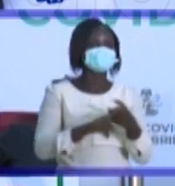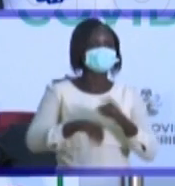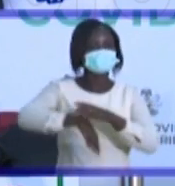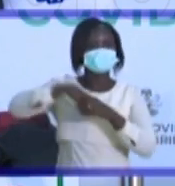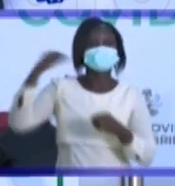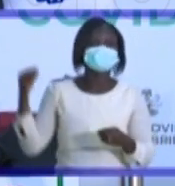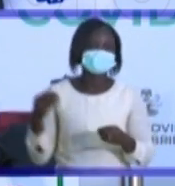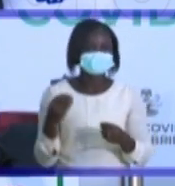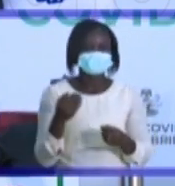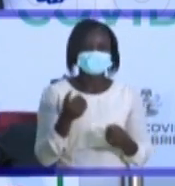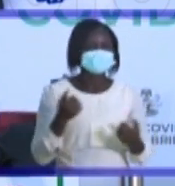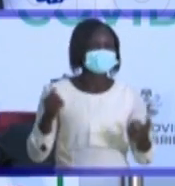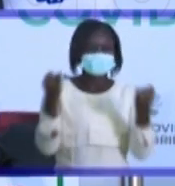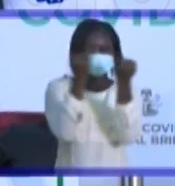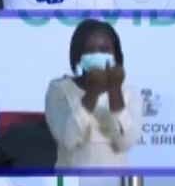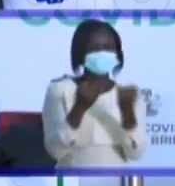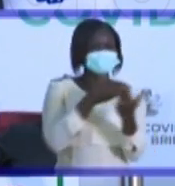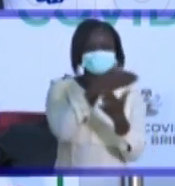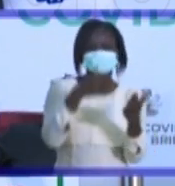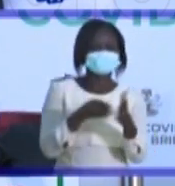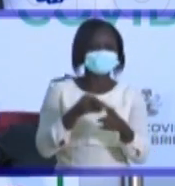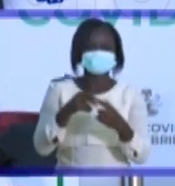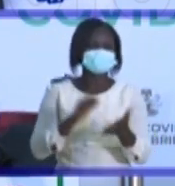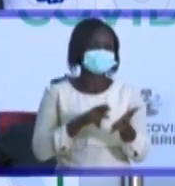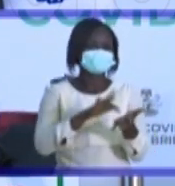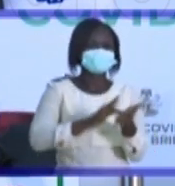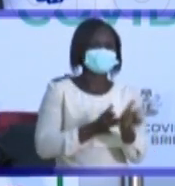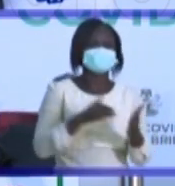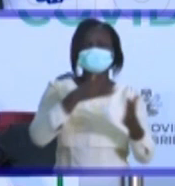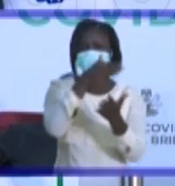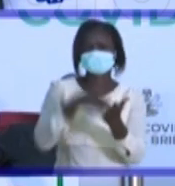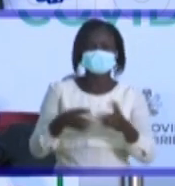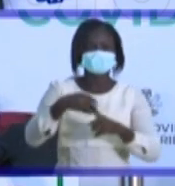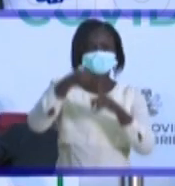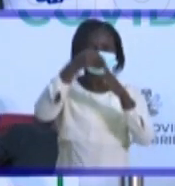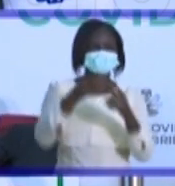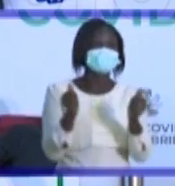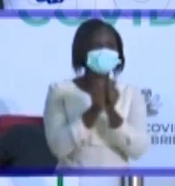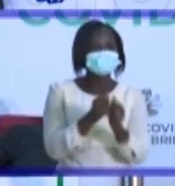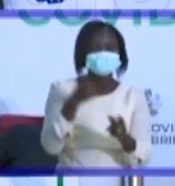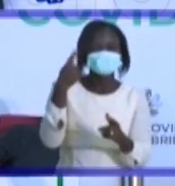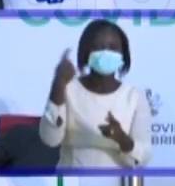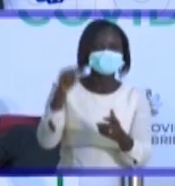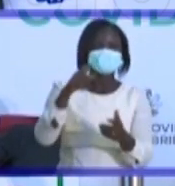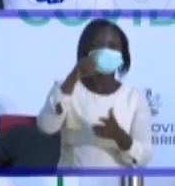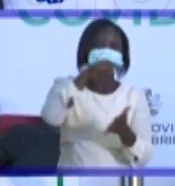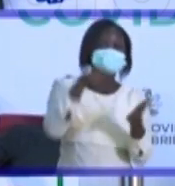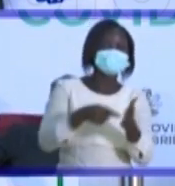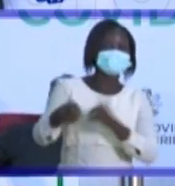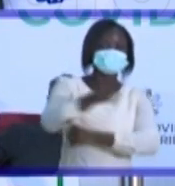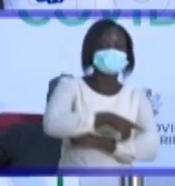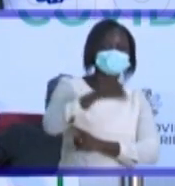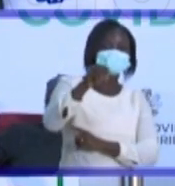a designated isolation and treatment center, especially with the Disney Dome Isolation Center now